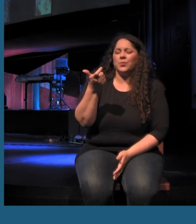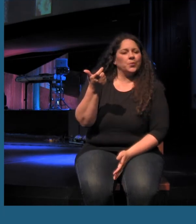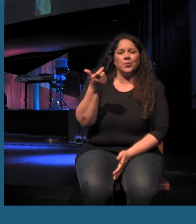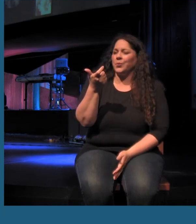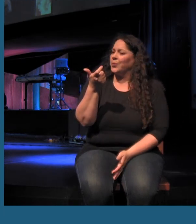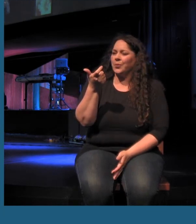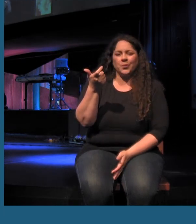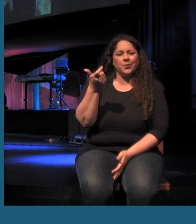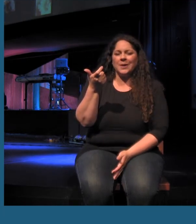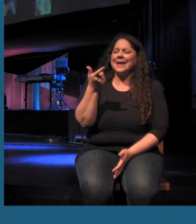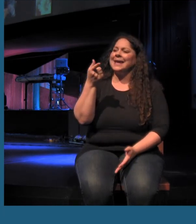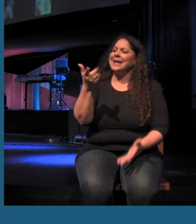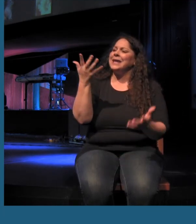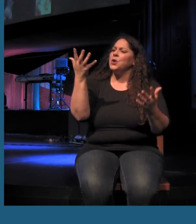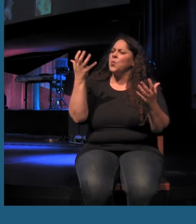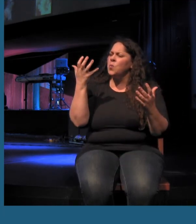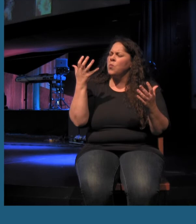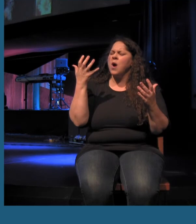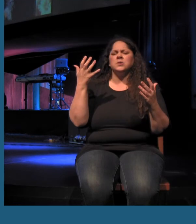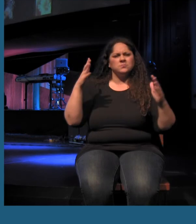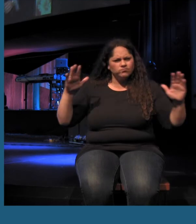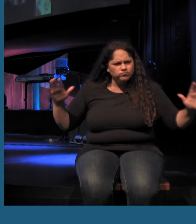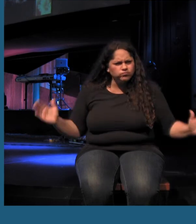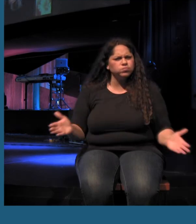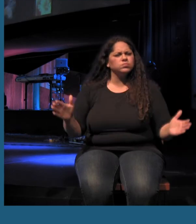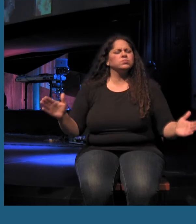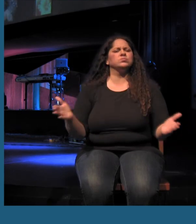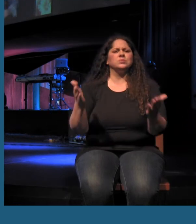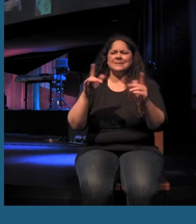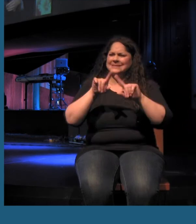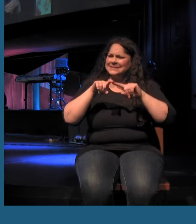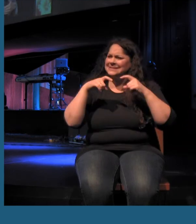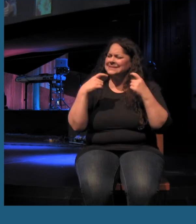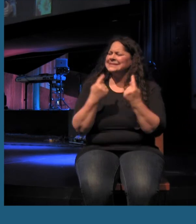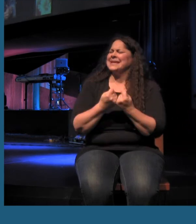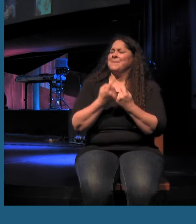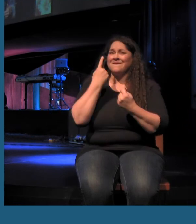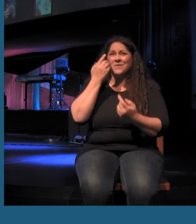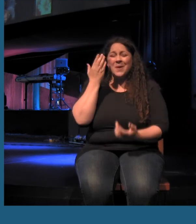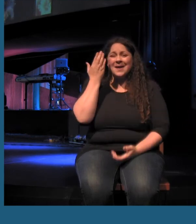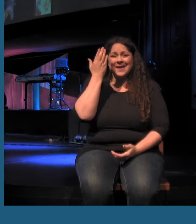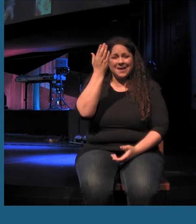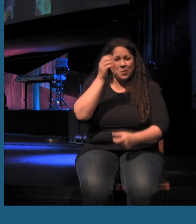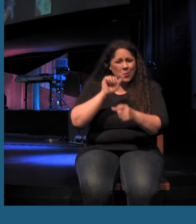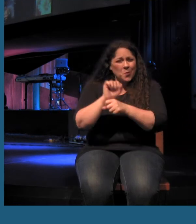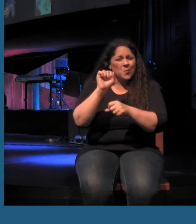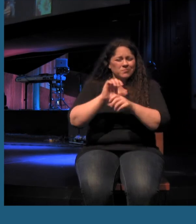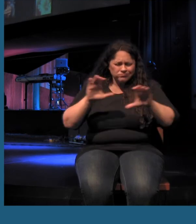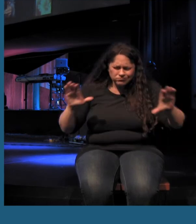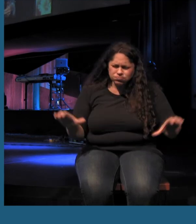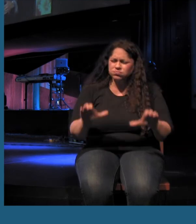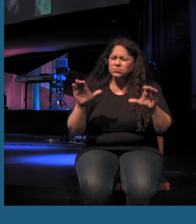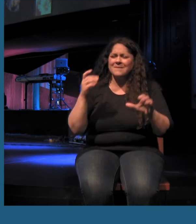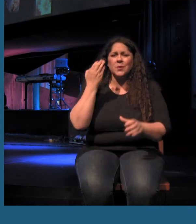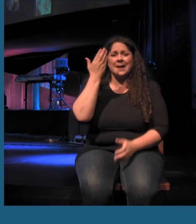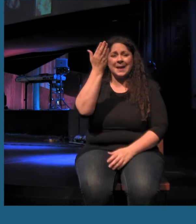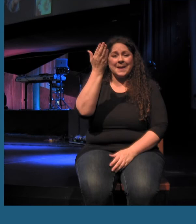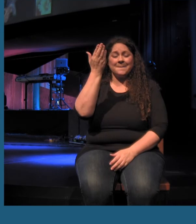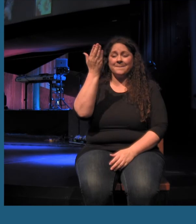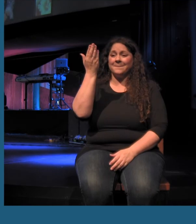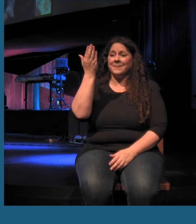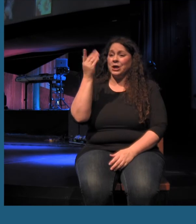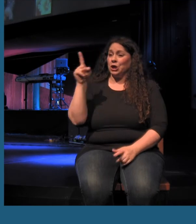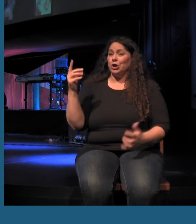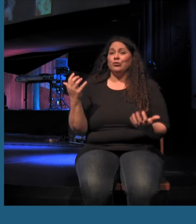He wants to mobilize a team, mobilize an army. Jesus did not build his church just to be a crowd